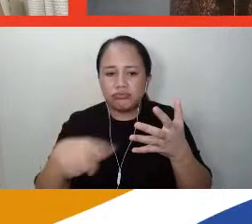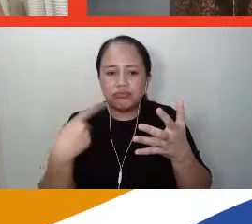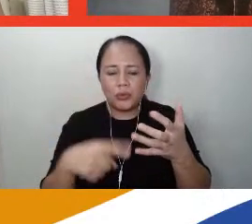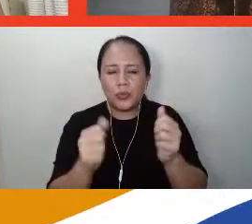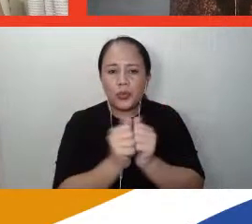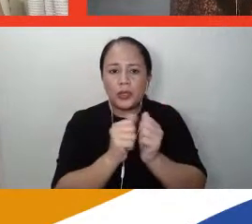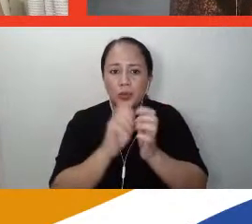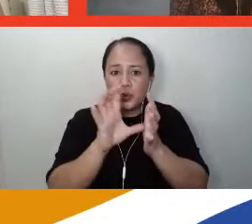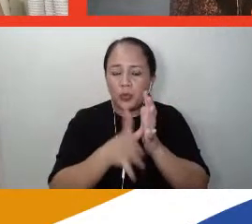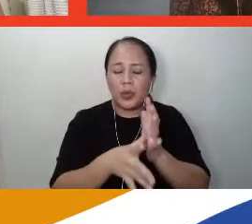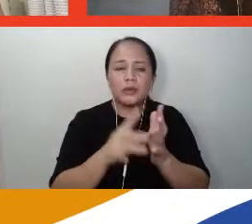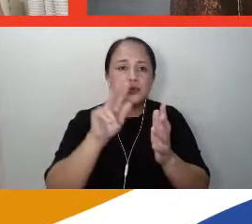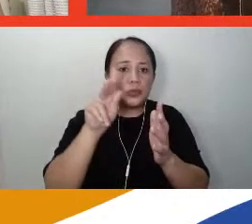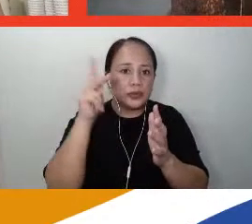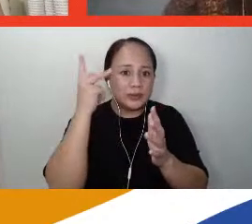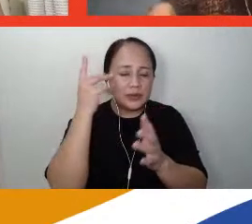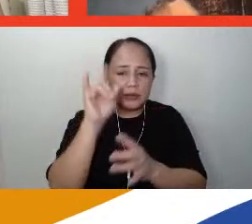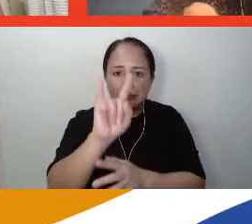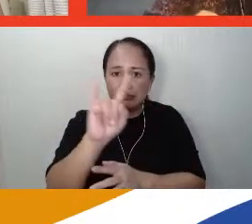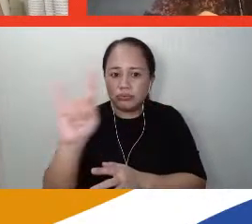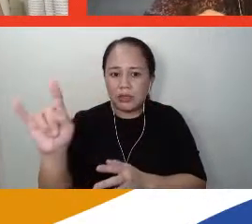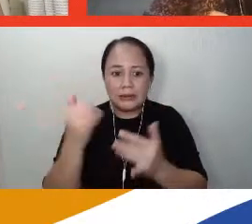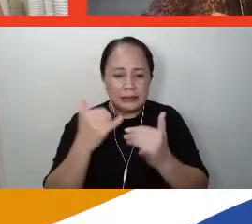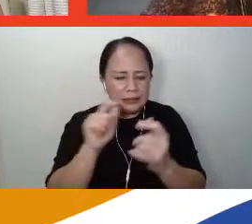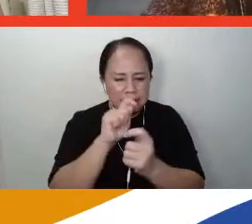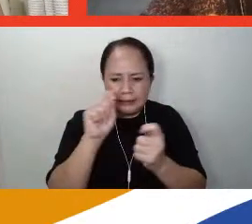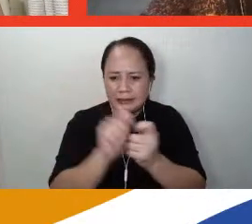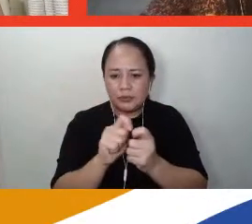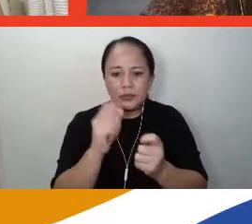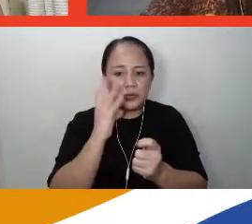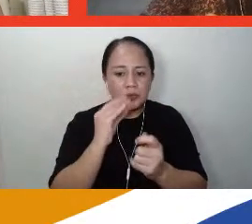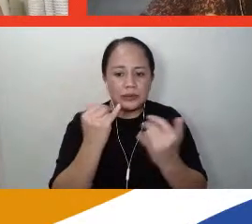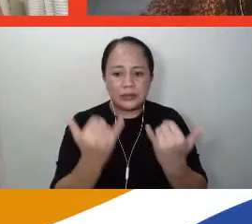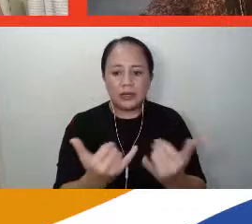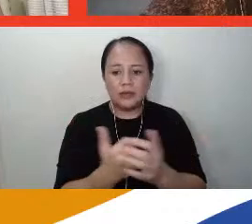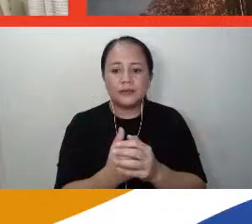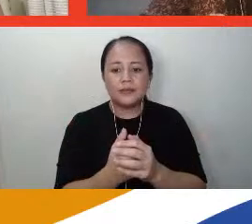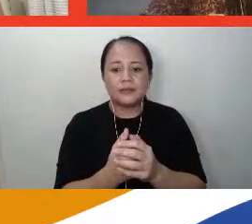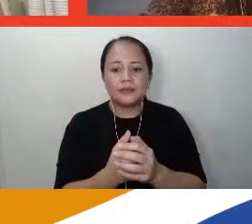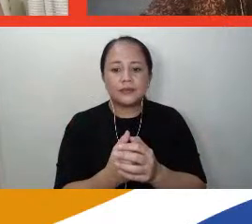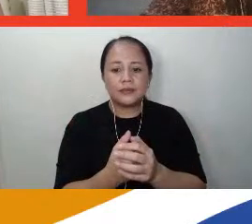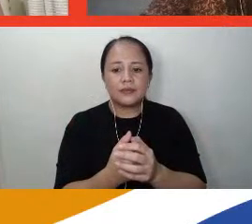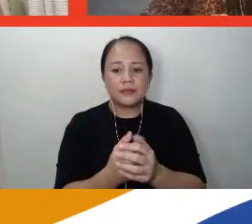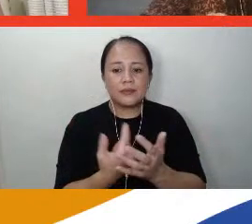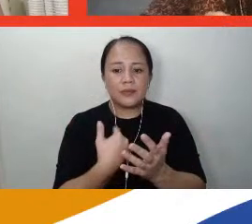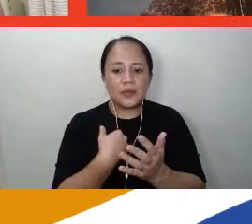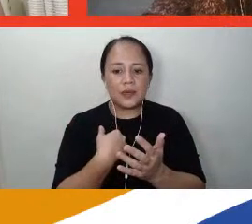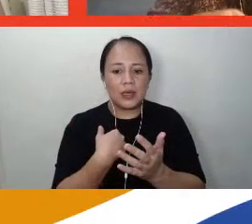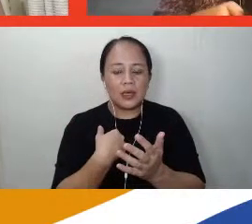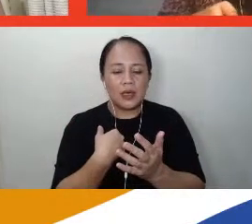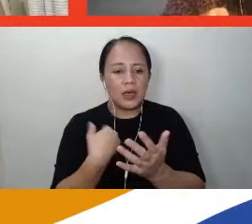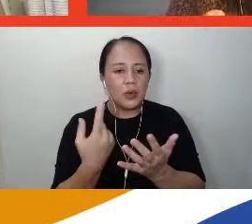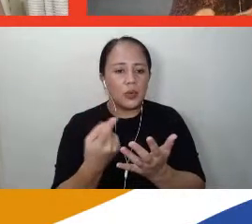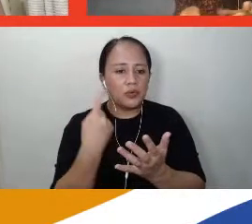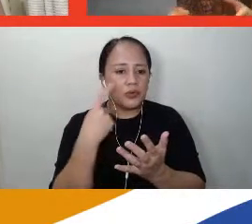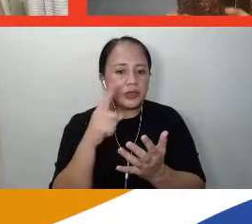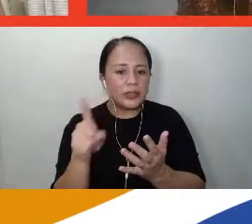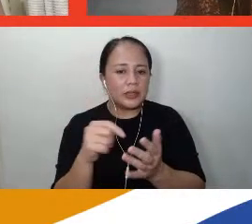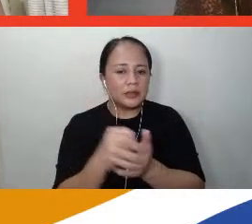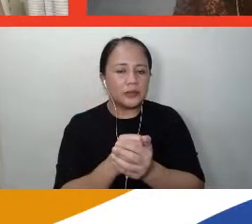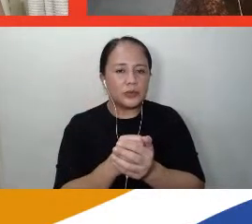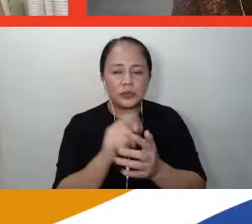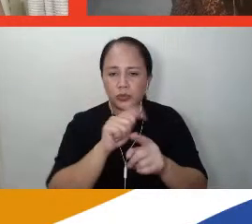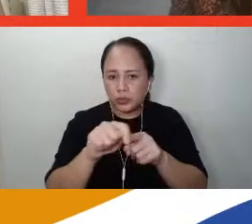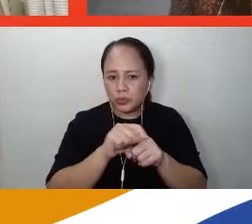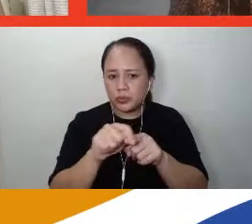on the political ads tool. Exactly what we went through today. We are also partnering with them for them to lead the trainings